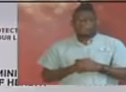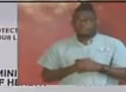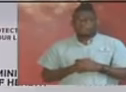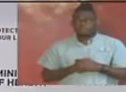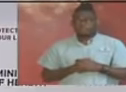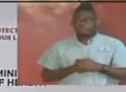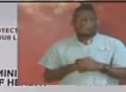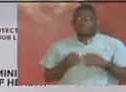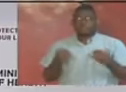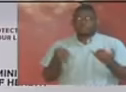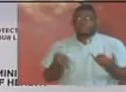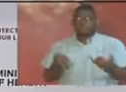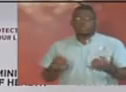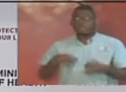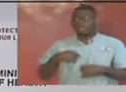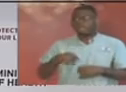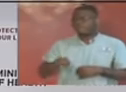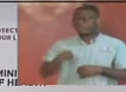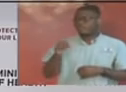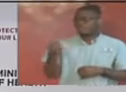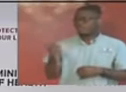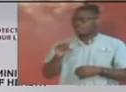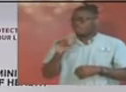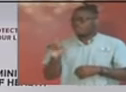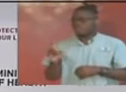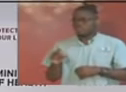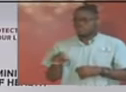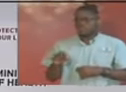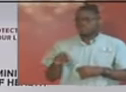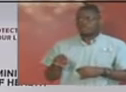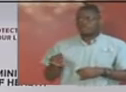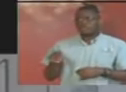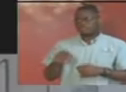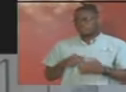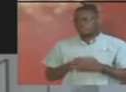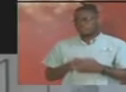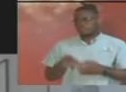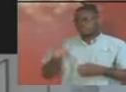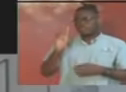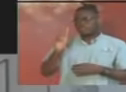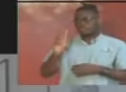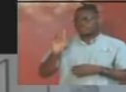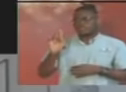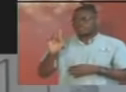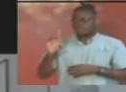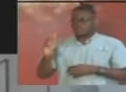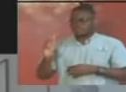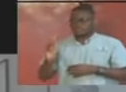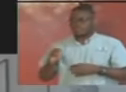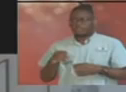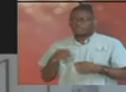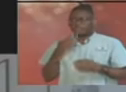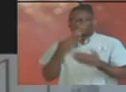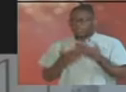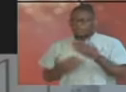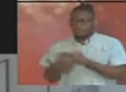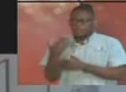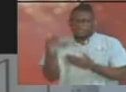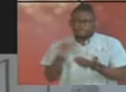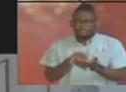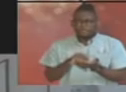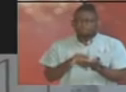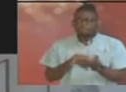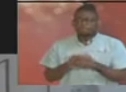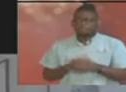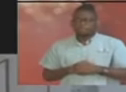follow-up question from Wired 868, please. Hi, good morning again. My question is with